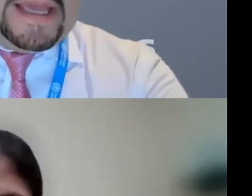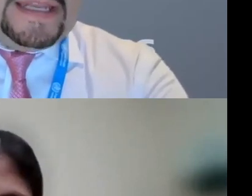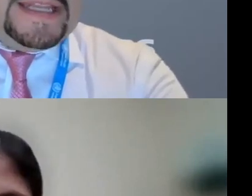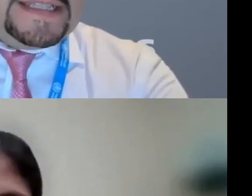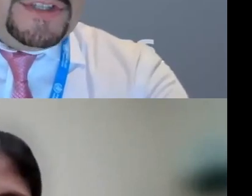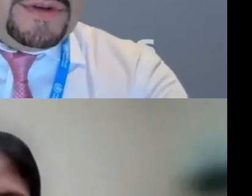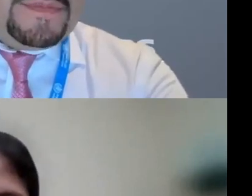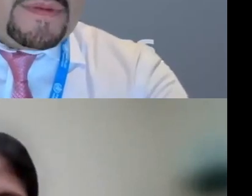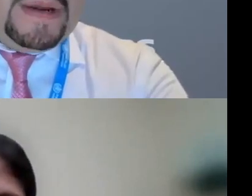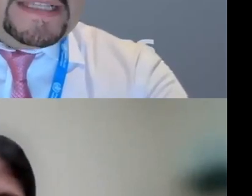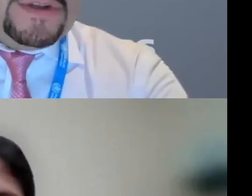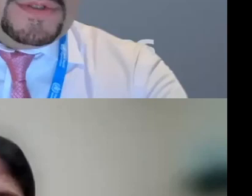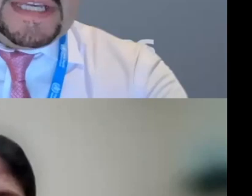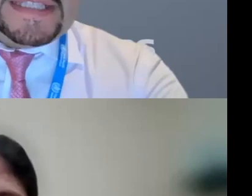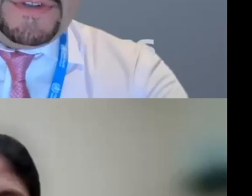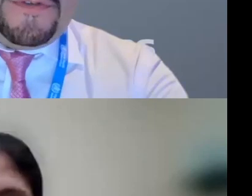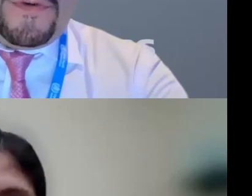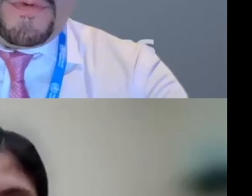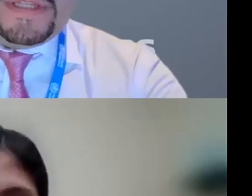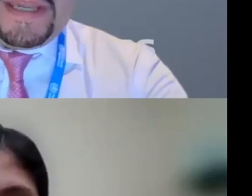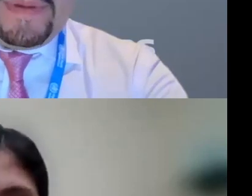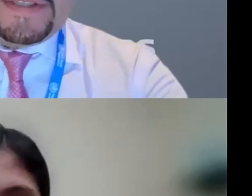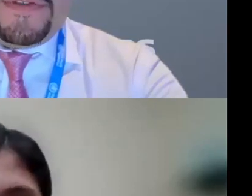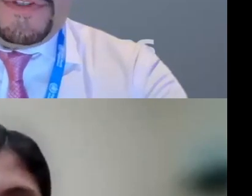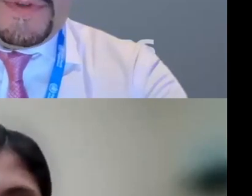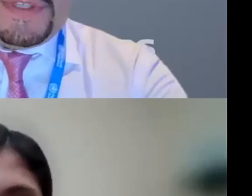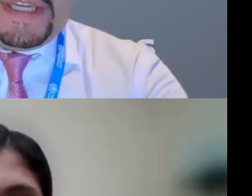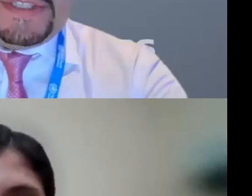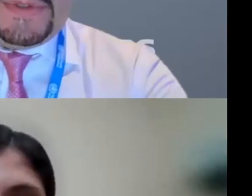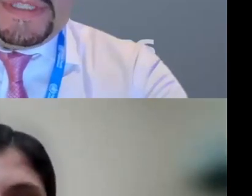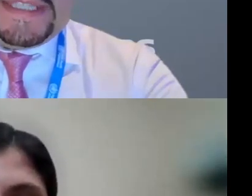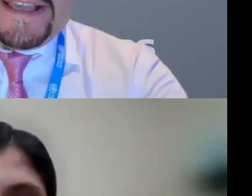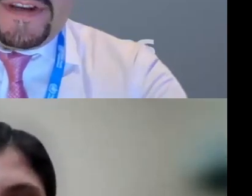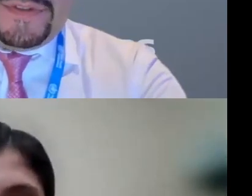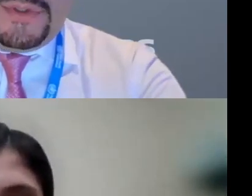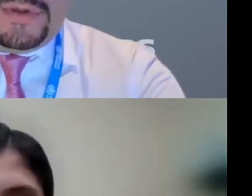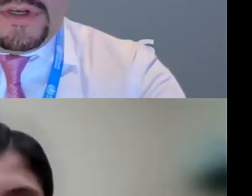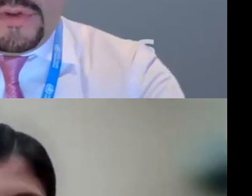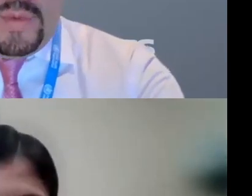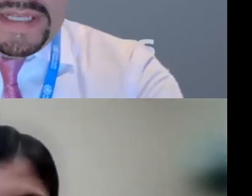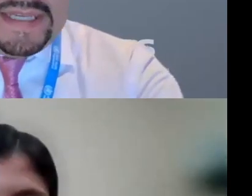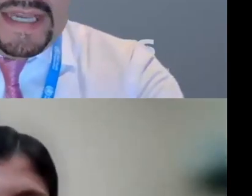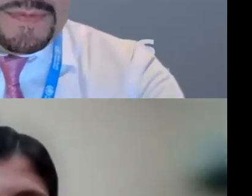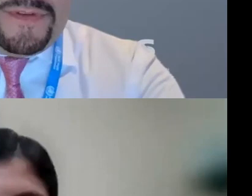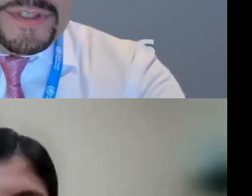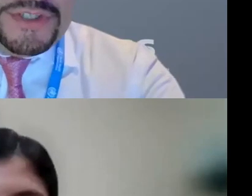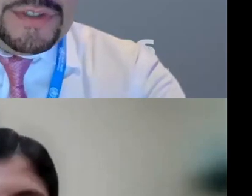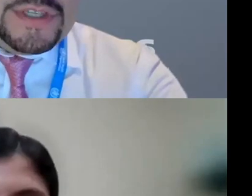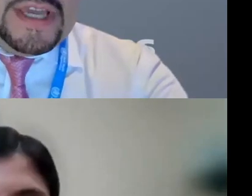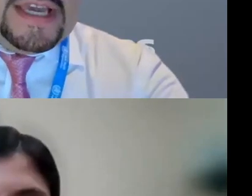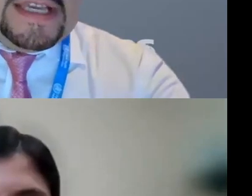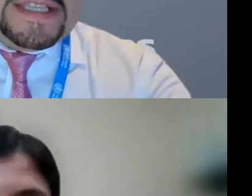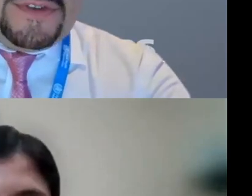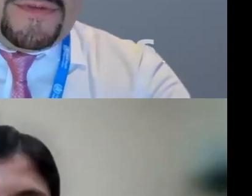Before ending the session, please note that session 4 will take place on Tuesday, 27th June, not Wednesday as previous